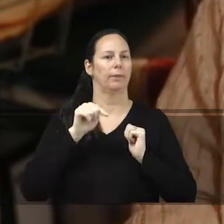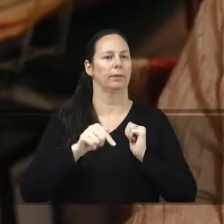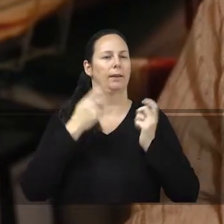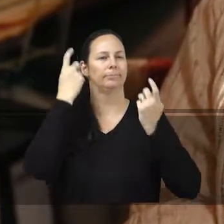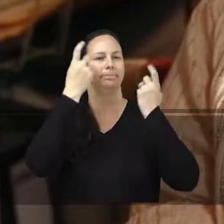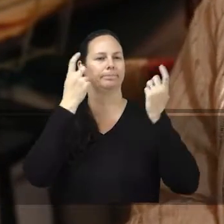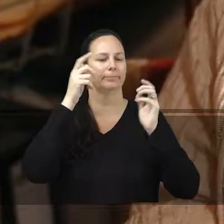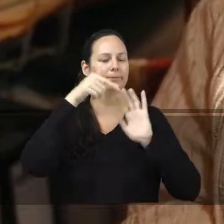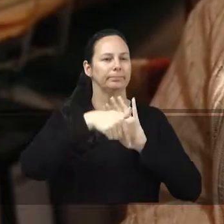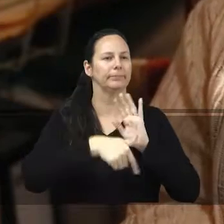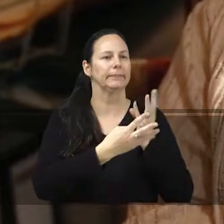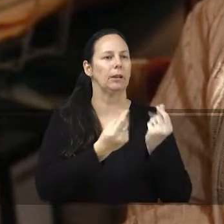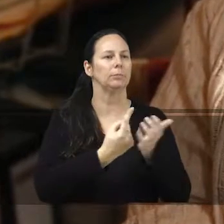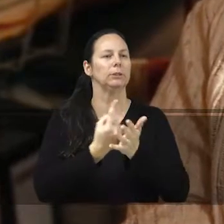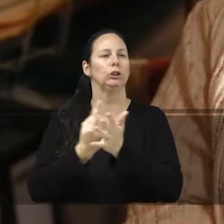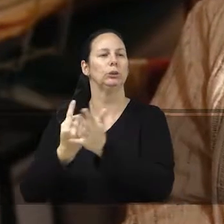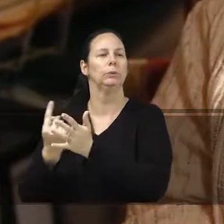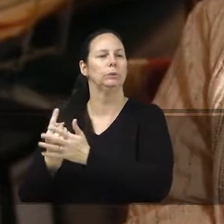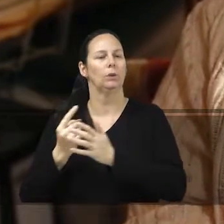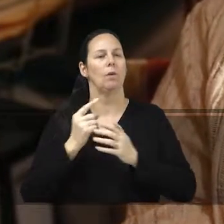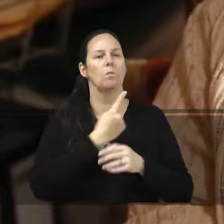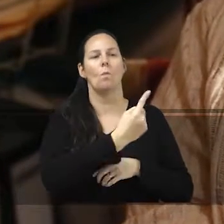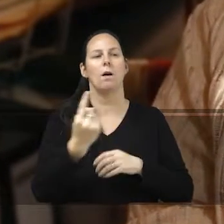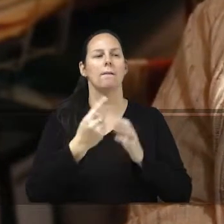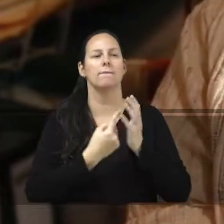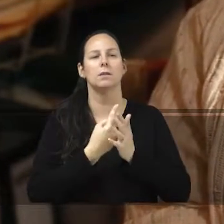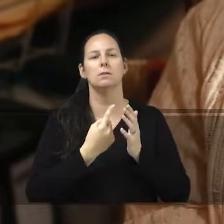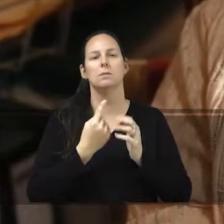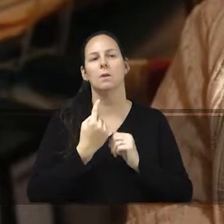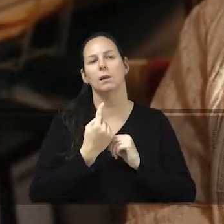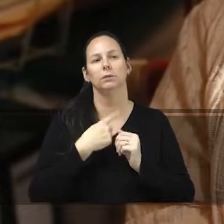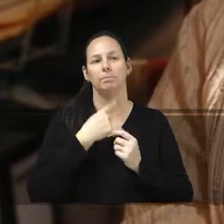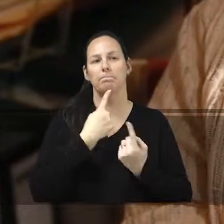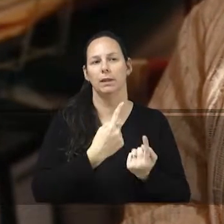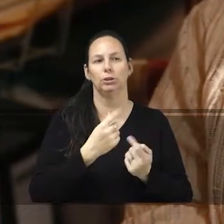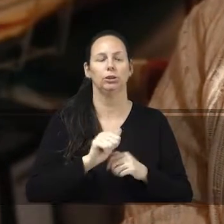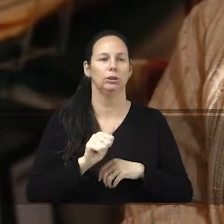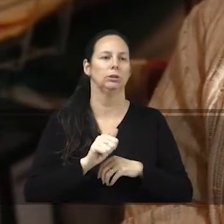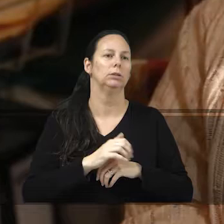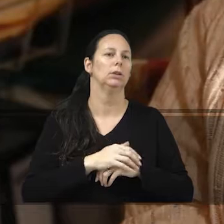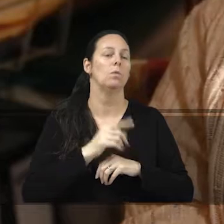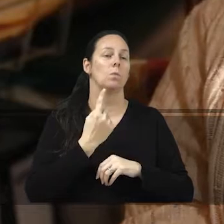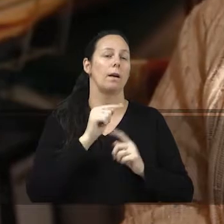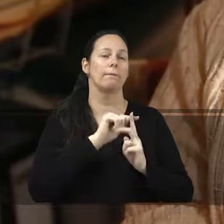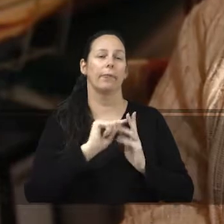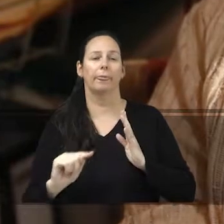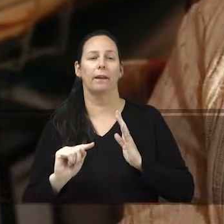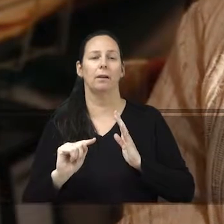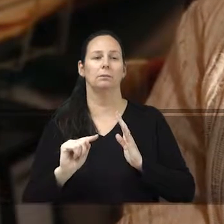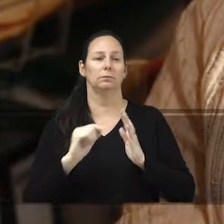ones, there are always ones I haven't mentioned, one of the ones that preceded the Synod, one of the discussions that preceded the